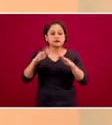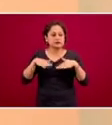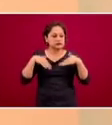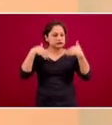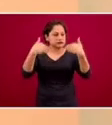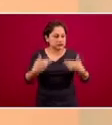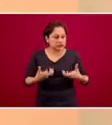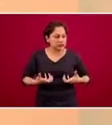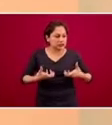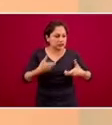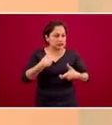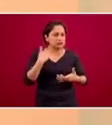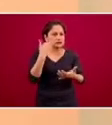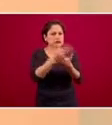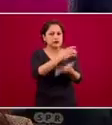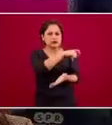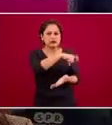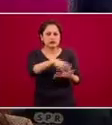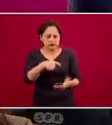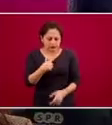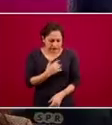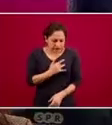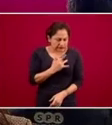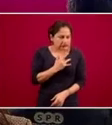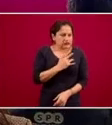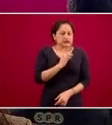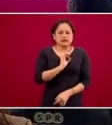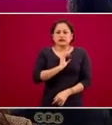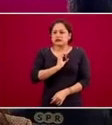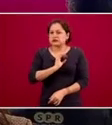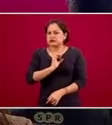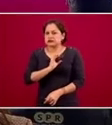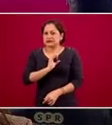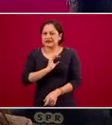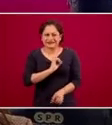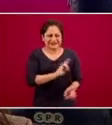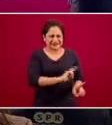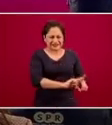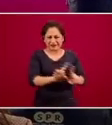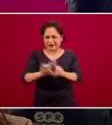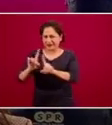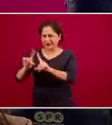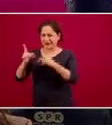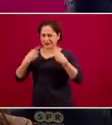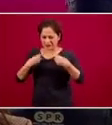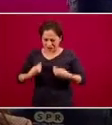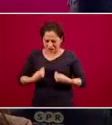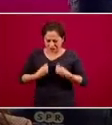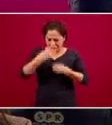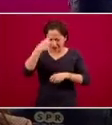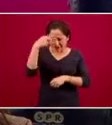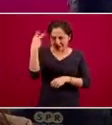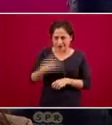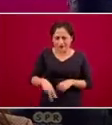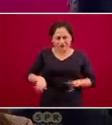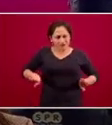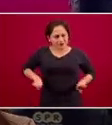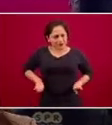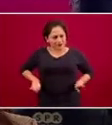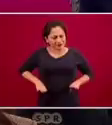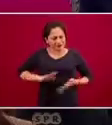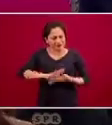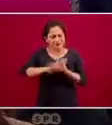out. What is happening with all of these citizens, compatriots,